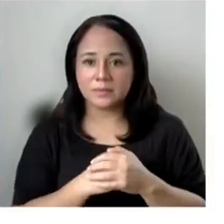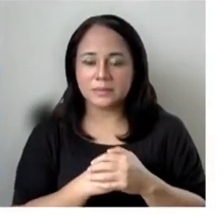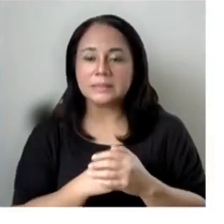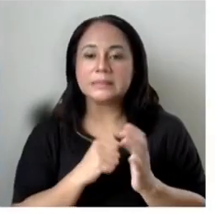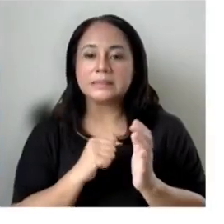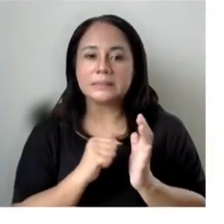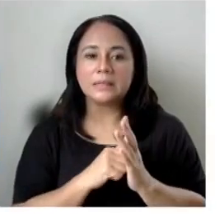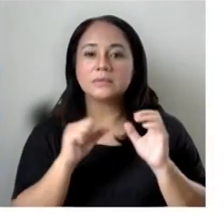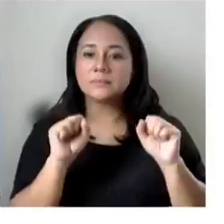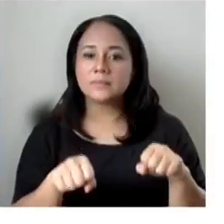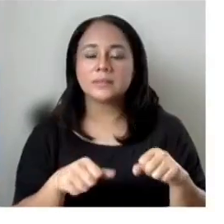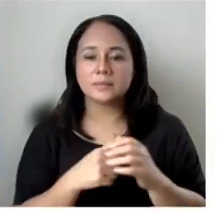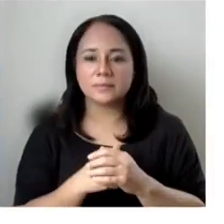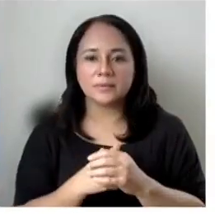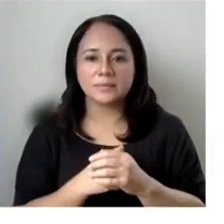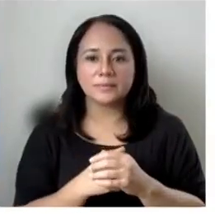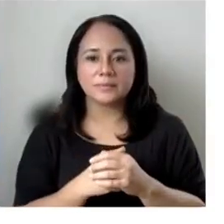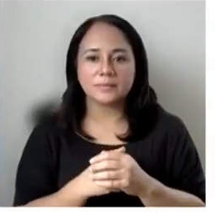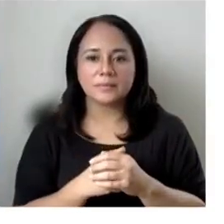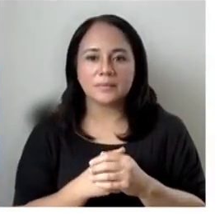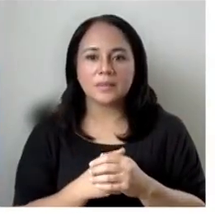possible. But